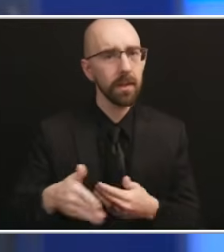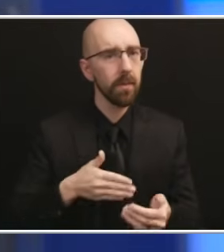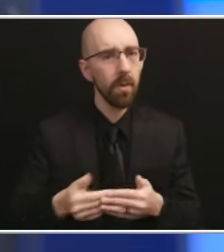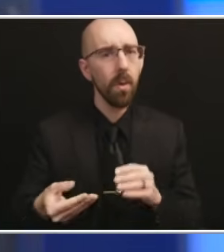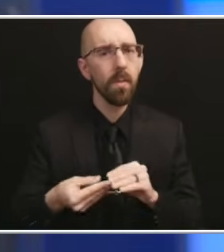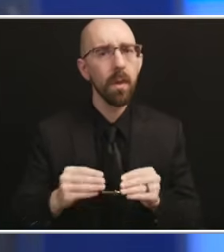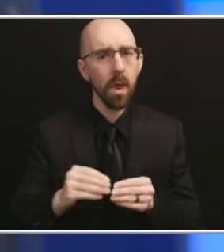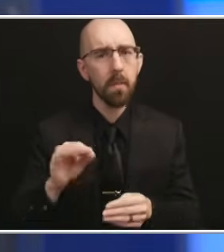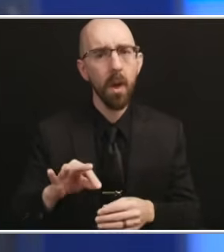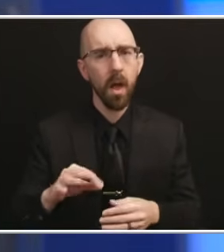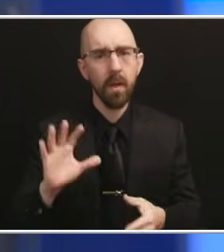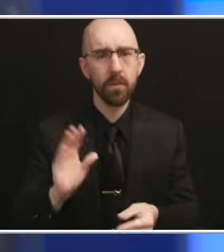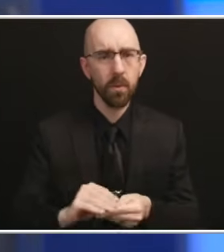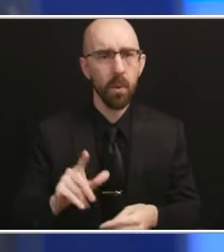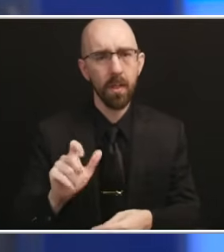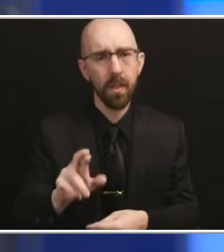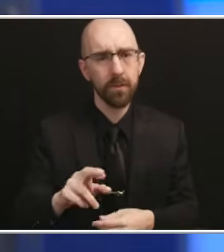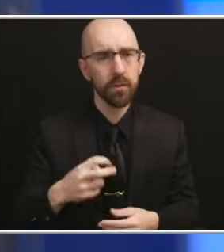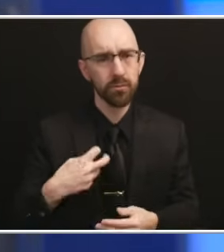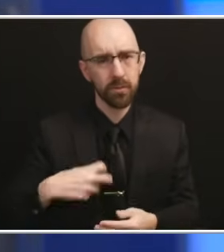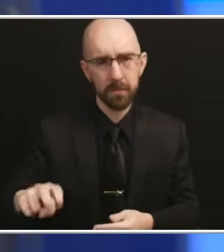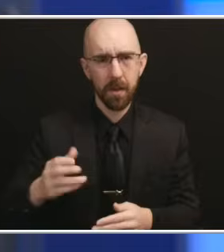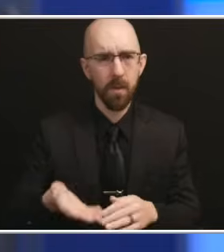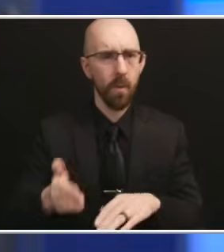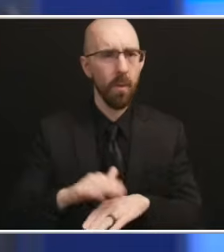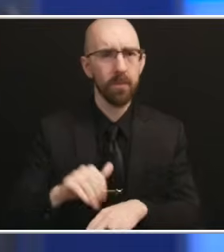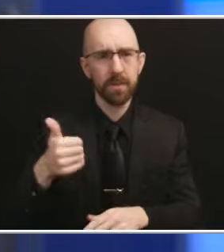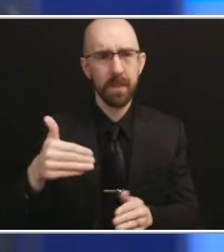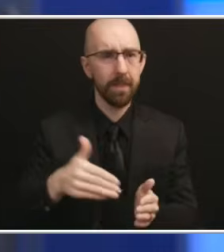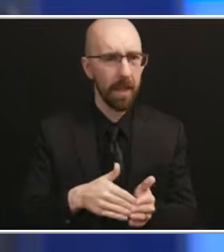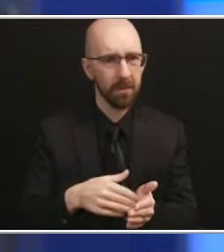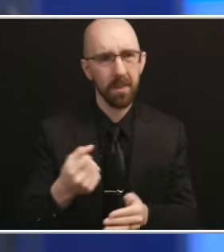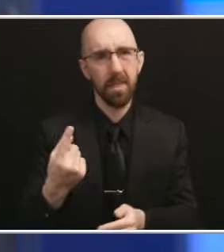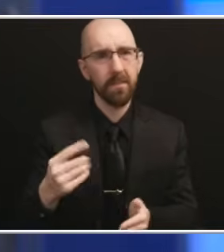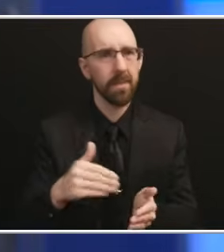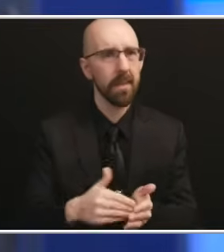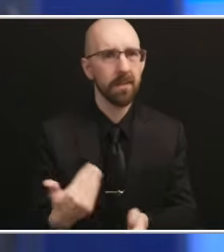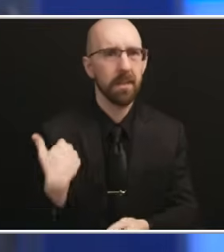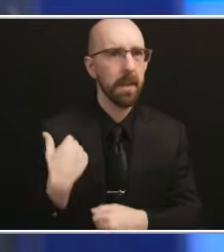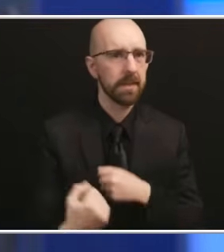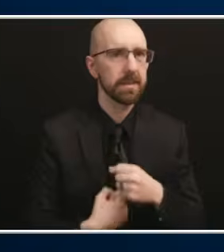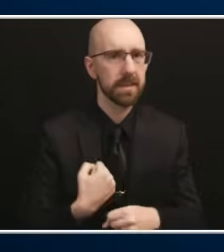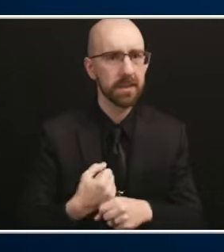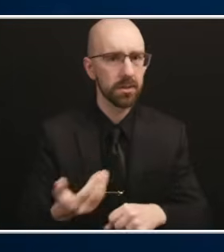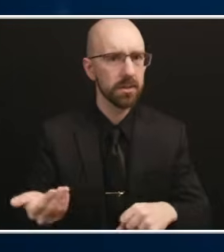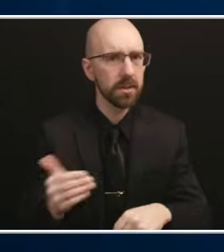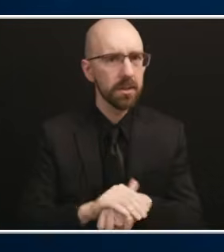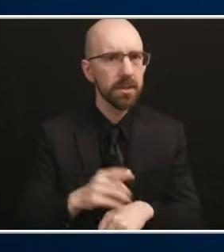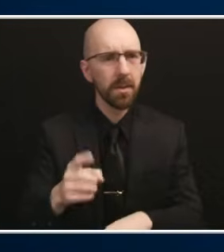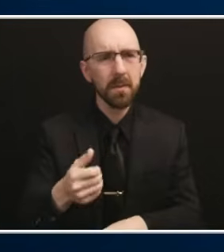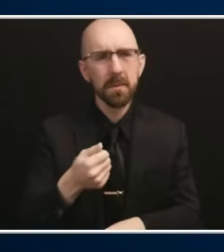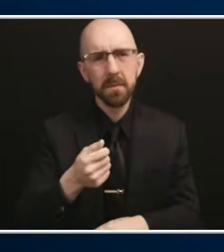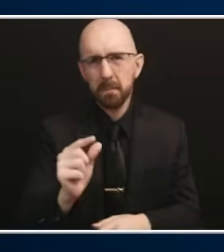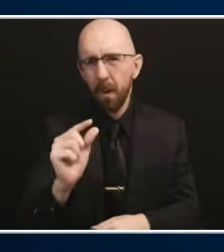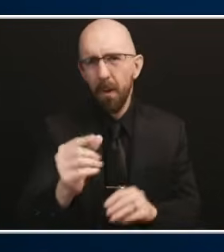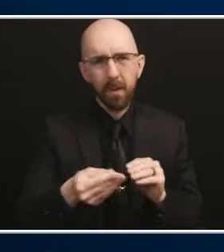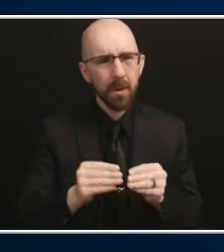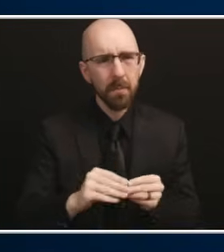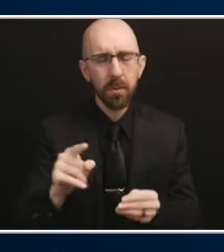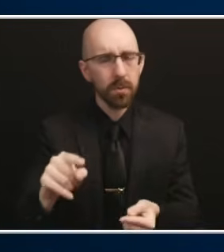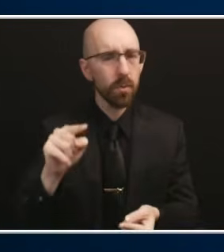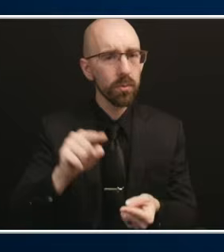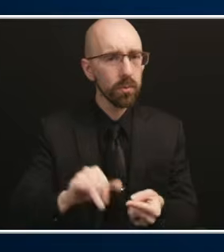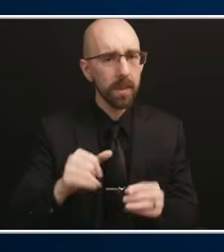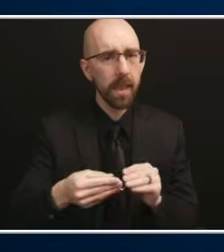has increased every year to over 10,000 and 11,000 last year. So I think there's a small number, so even reducing that number by just a few